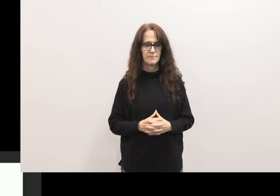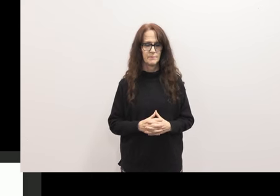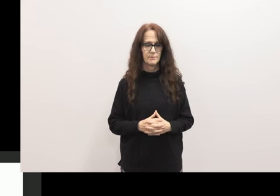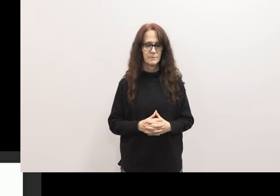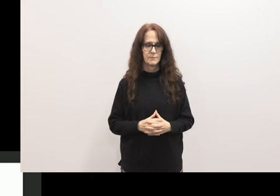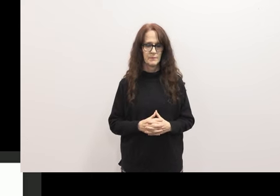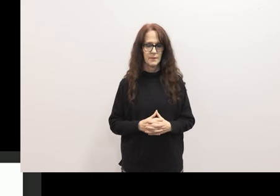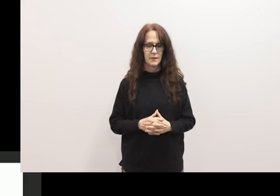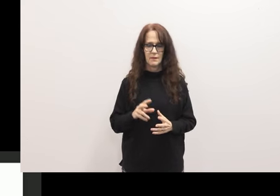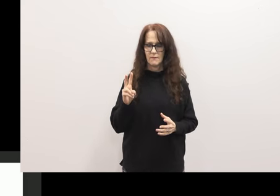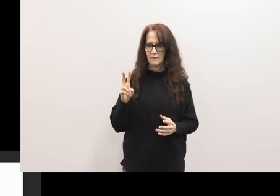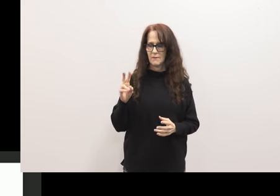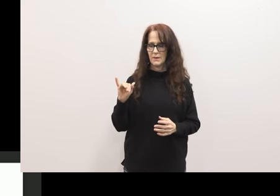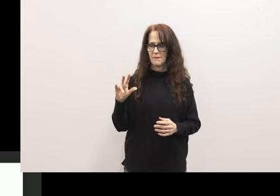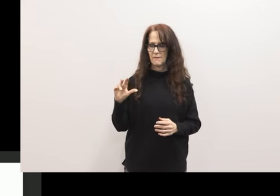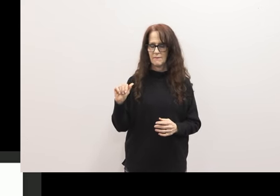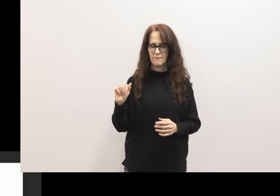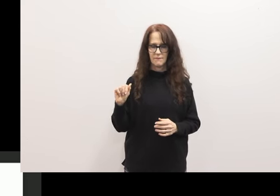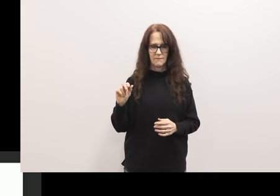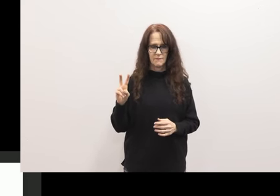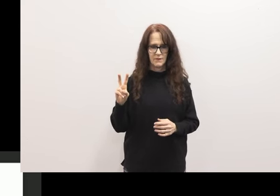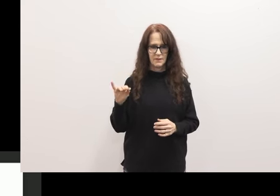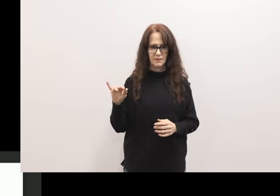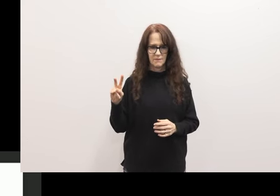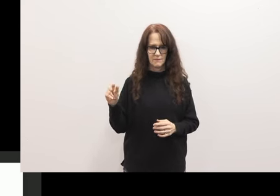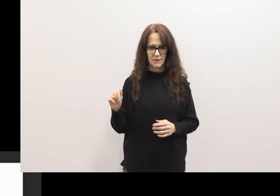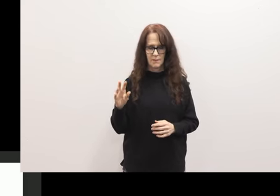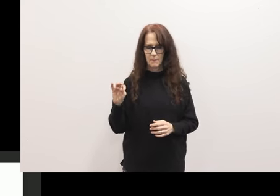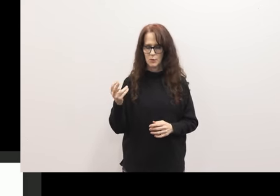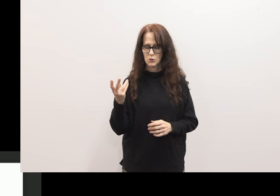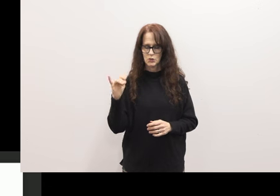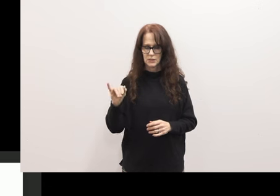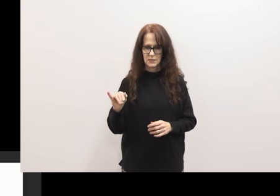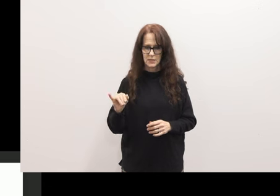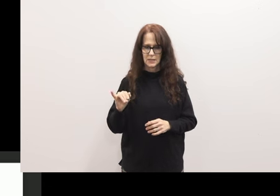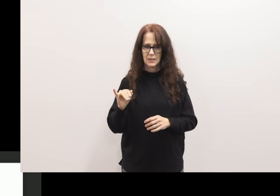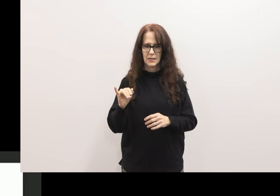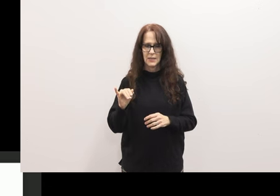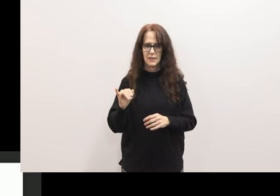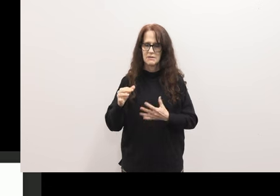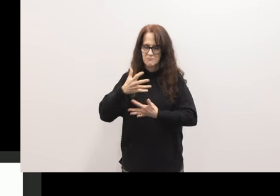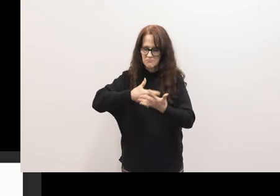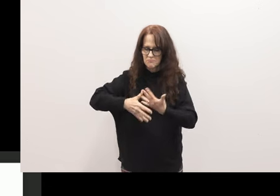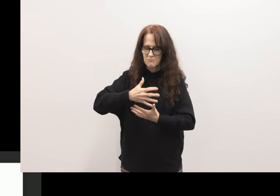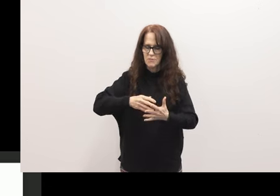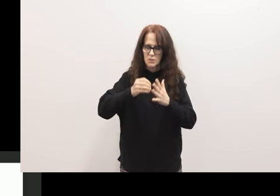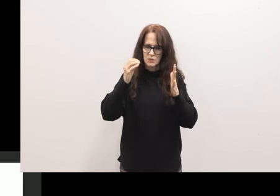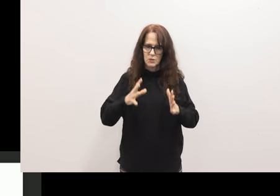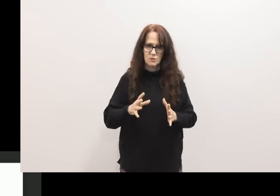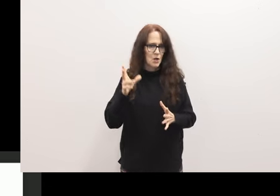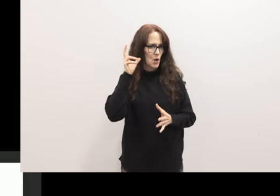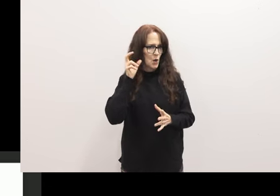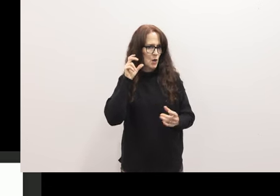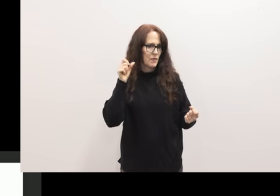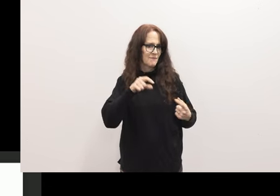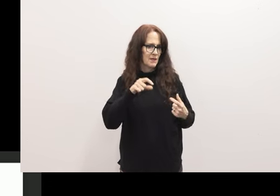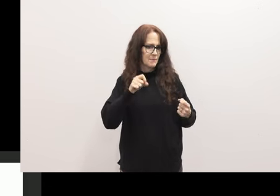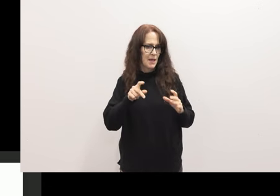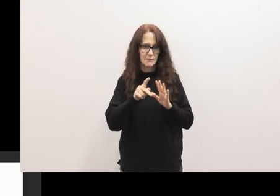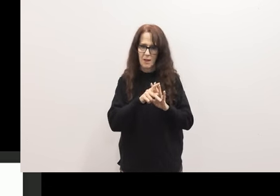Viva Moji was able to engage students, and we were able to hear some of their feedback about the